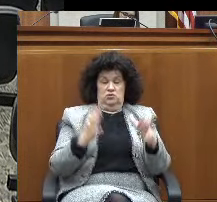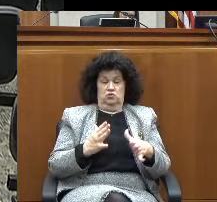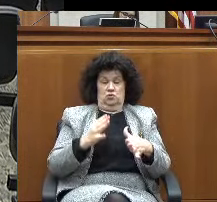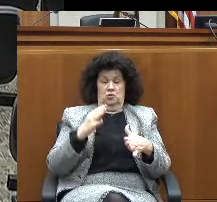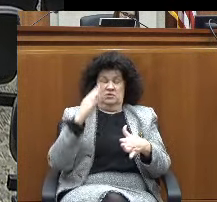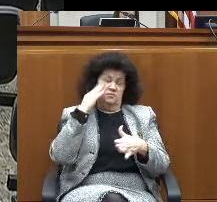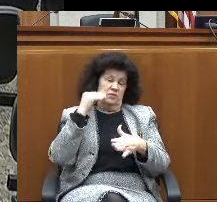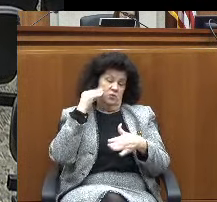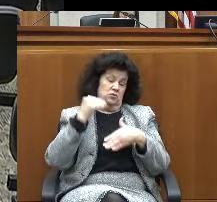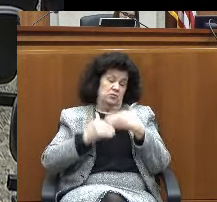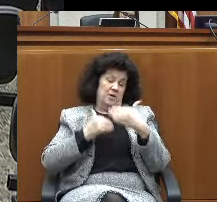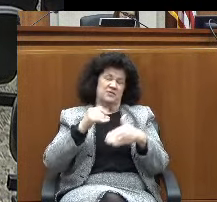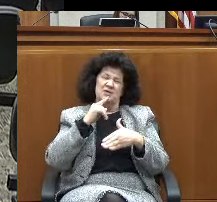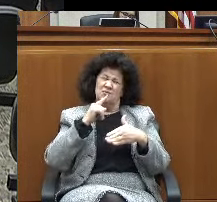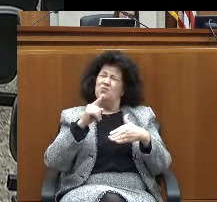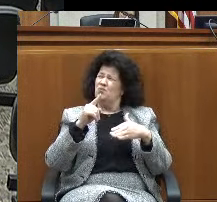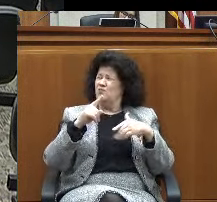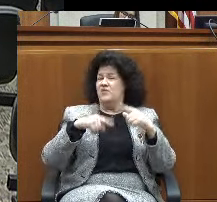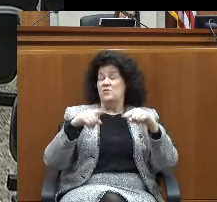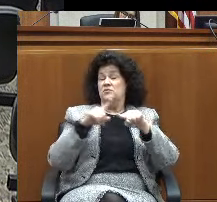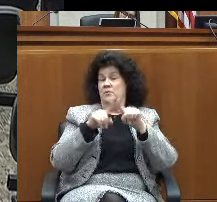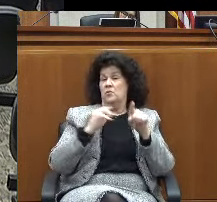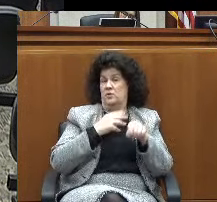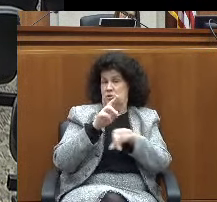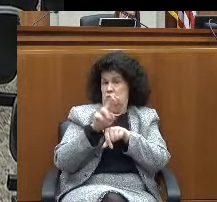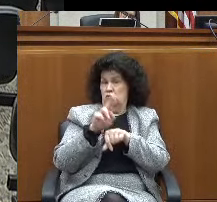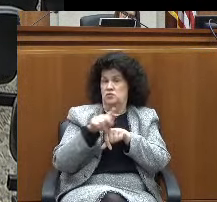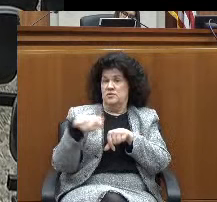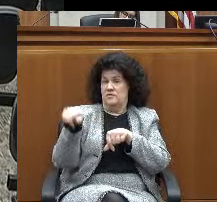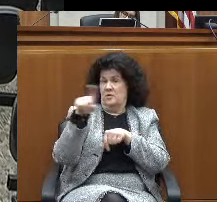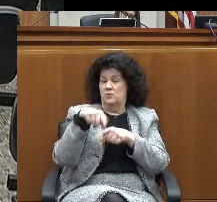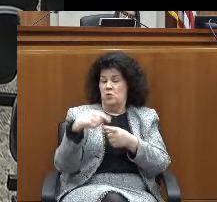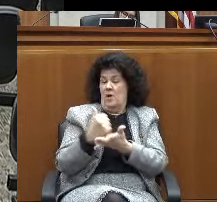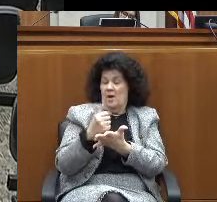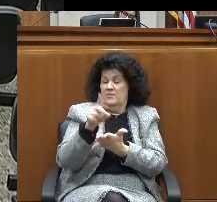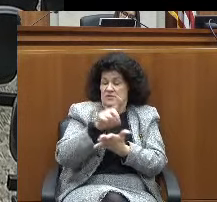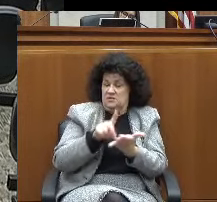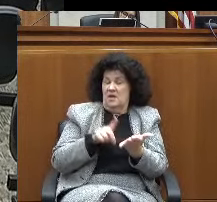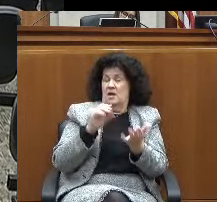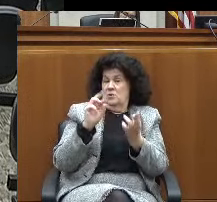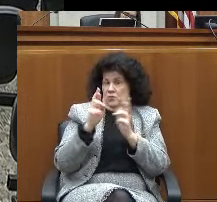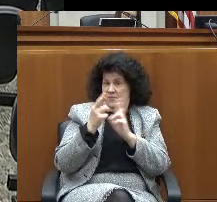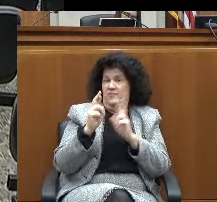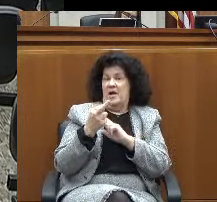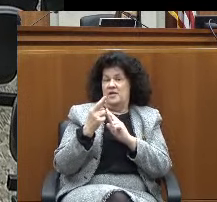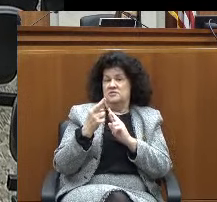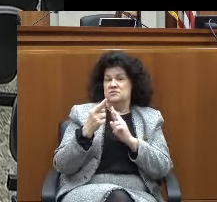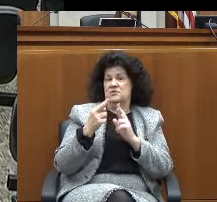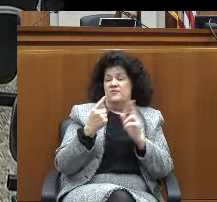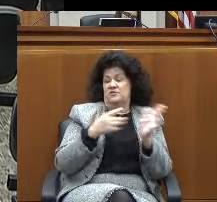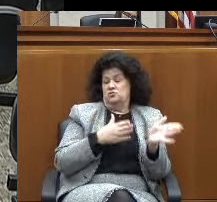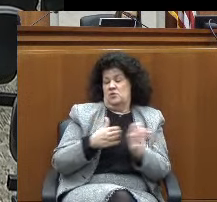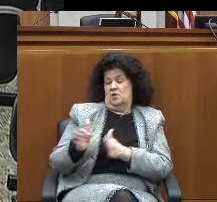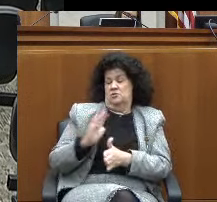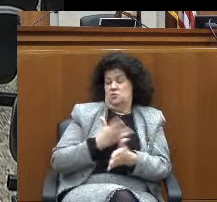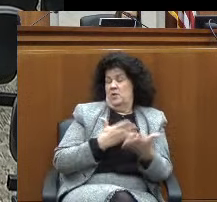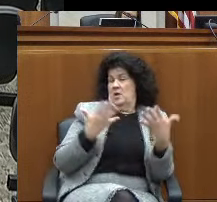on recommendation, but we are using them to help design or revise existing